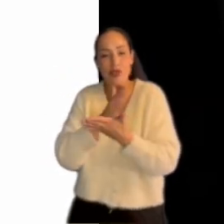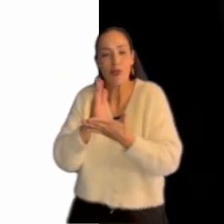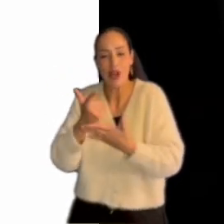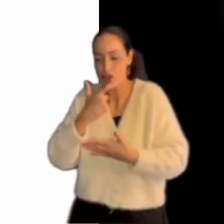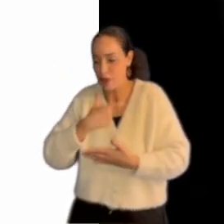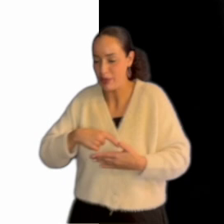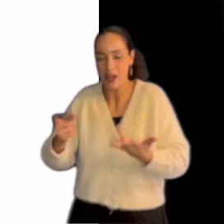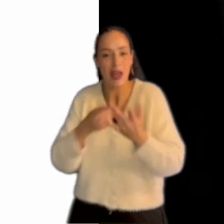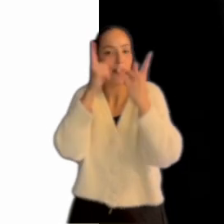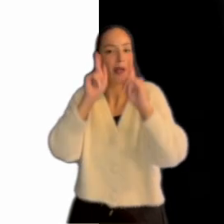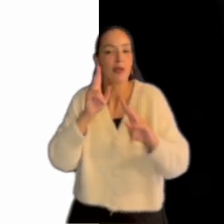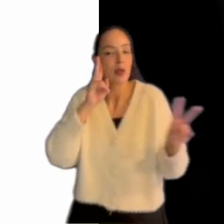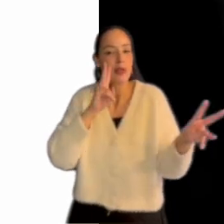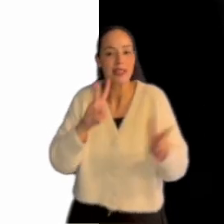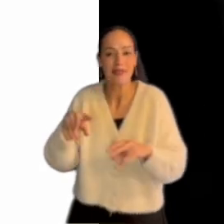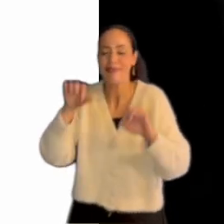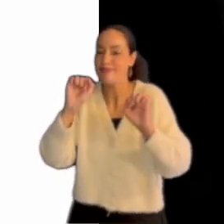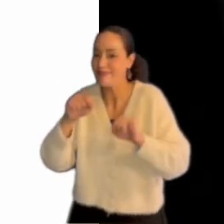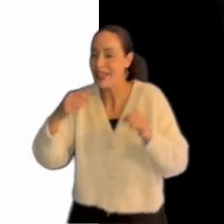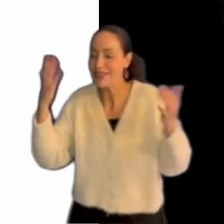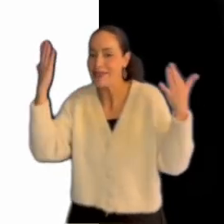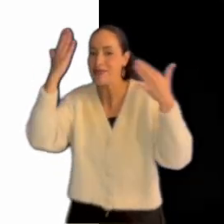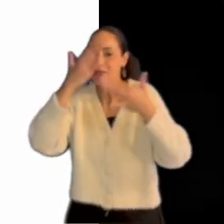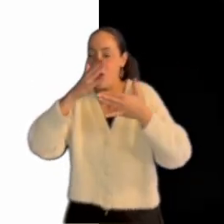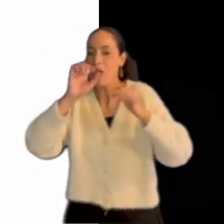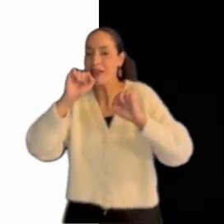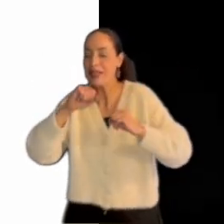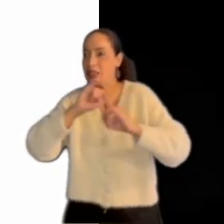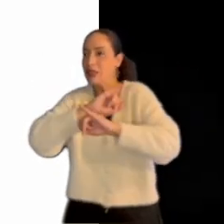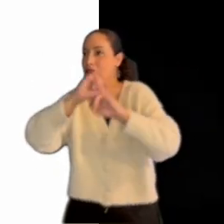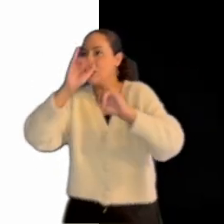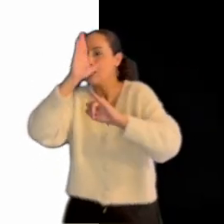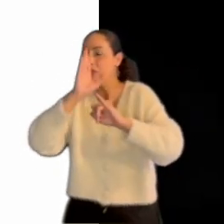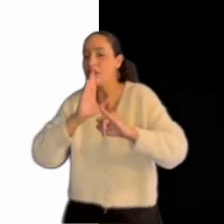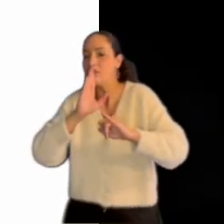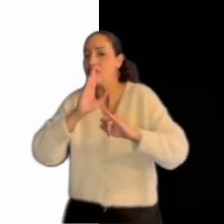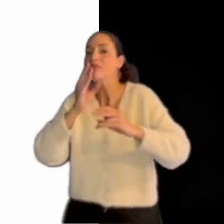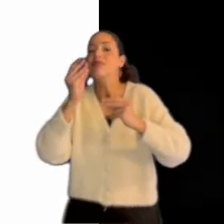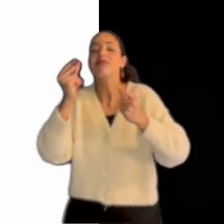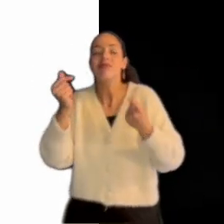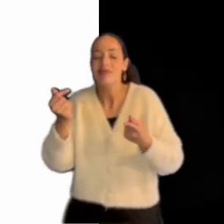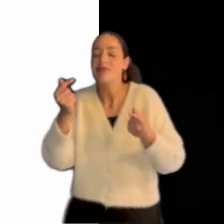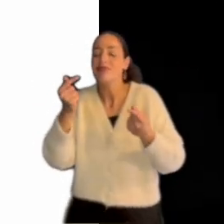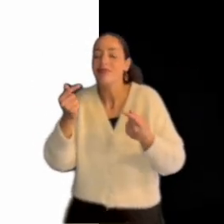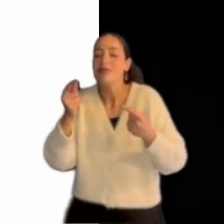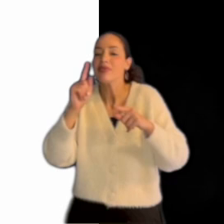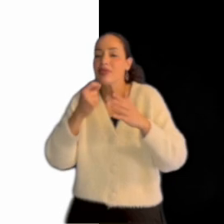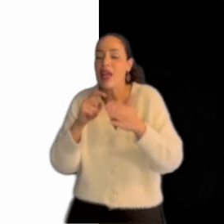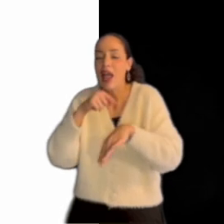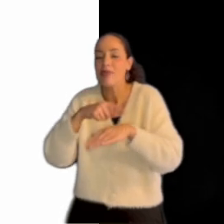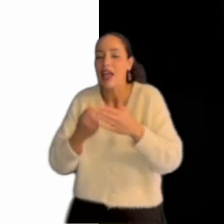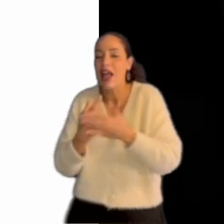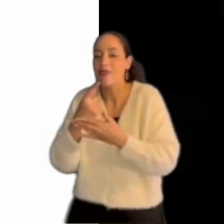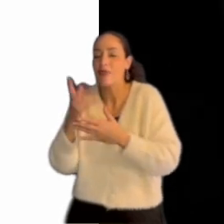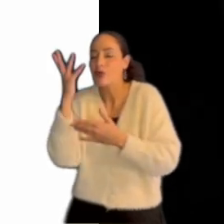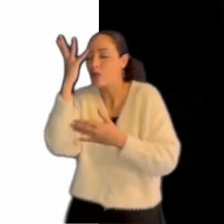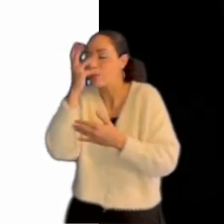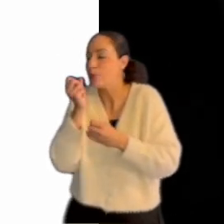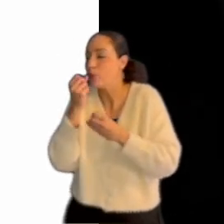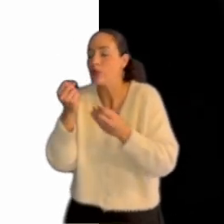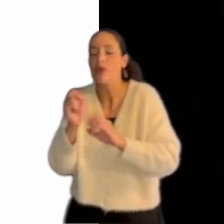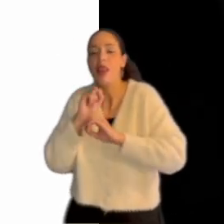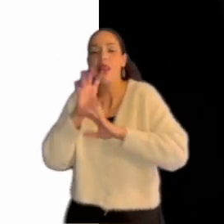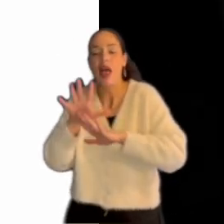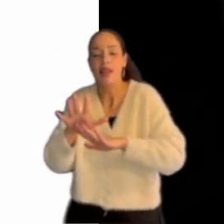practice is an act of humanity, then it's everyone's business. From the barista in the coffee shop, the customer services agent, the teacher, the police